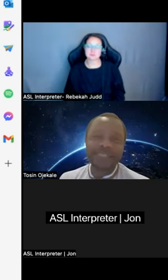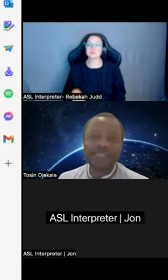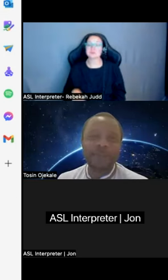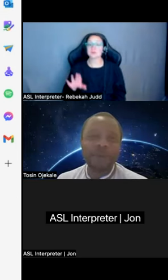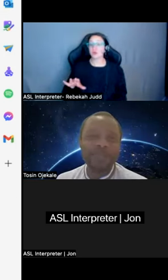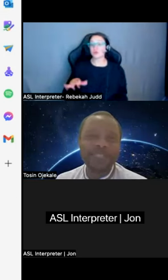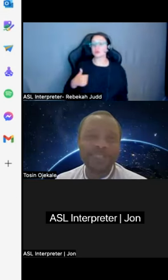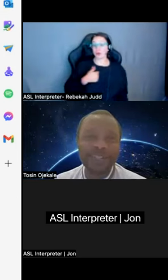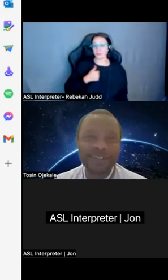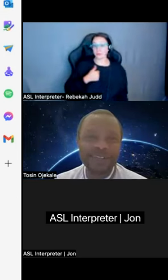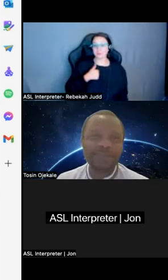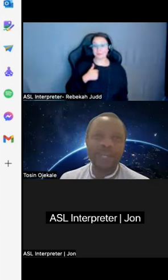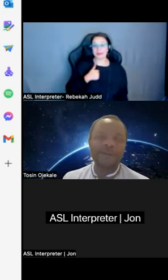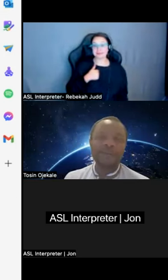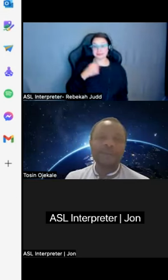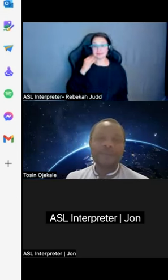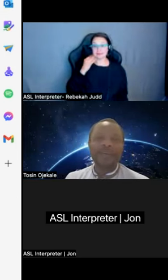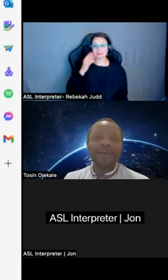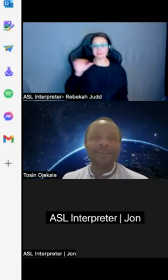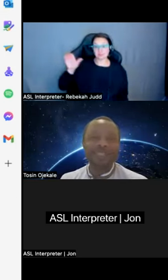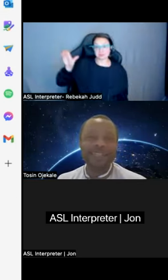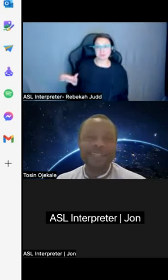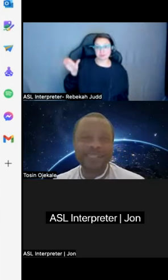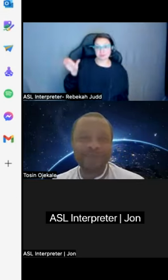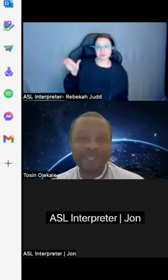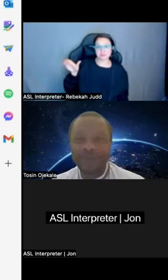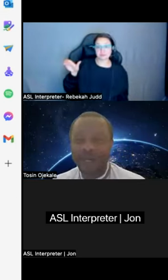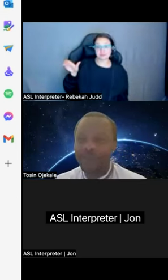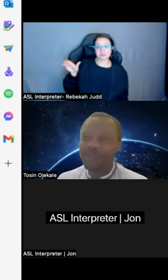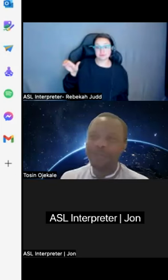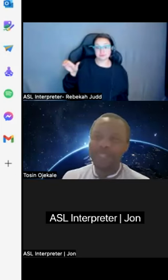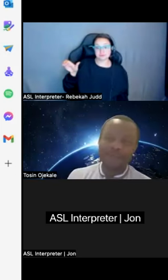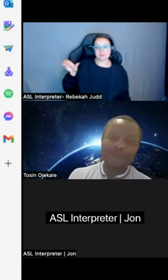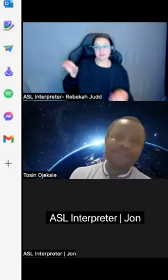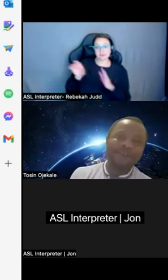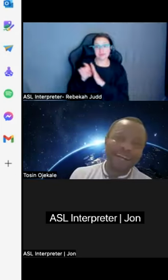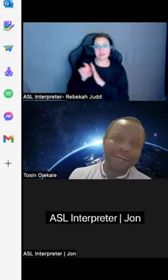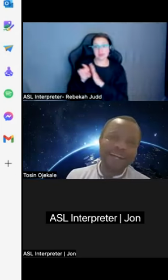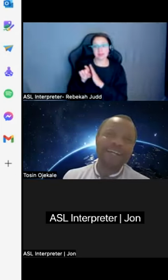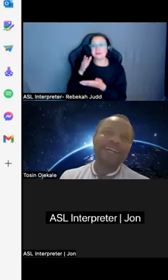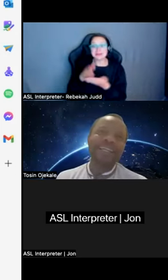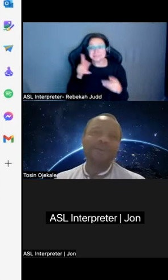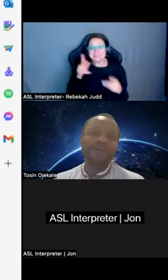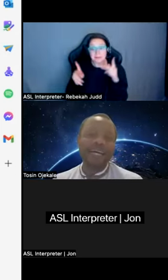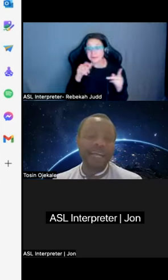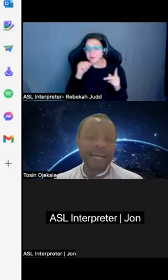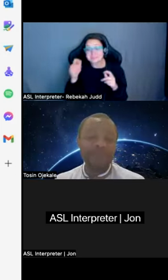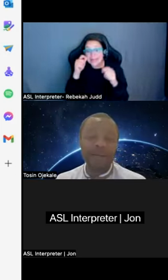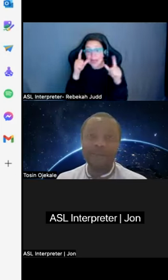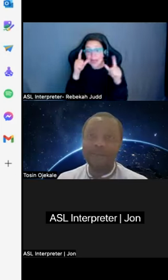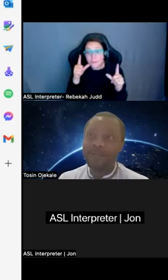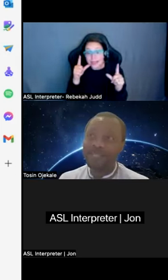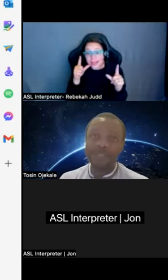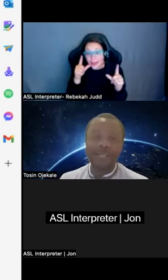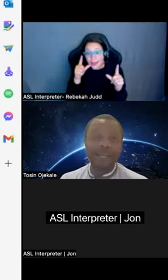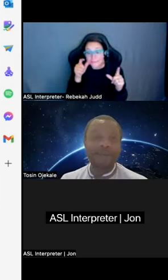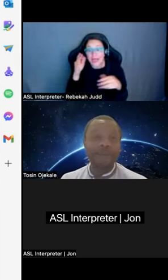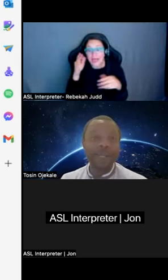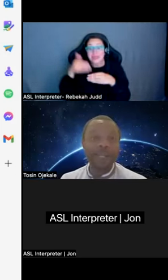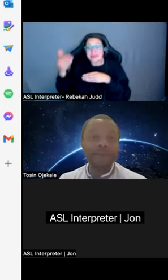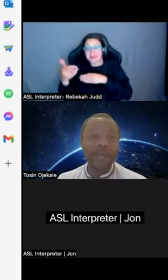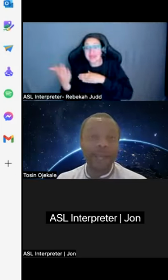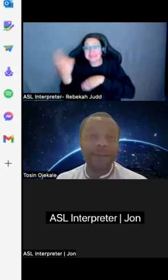triggered this, some people still did not wake up until the next morning when we told them there was a fire and there was an alarm, and the person was